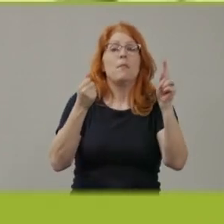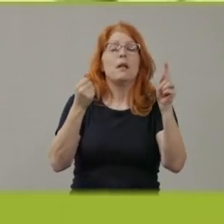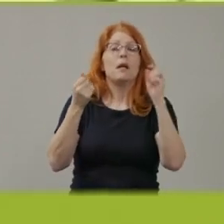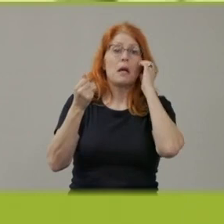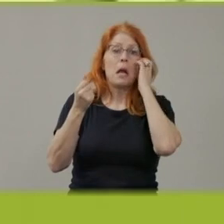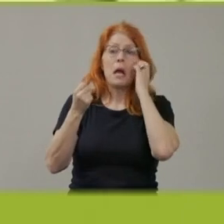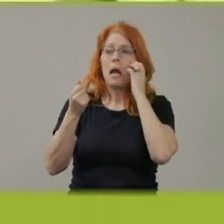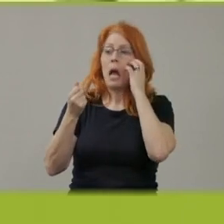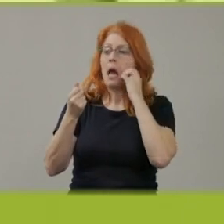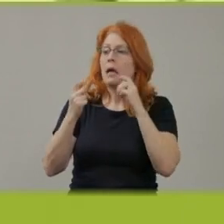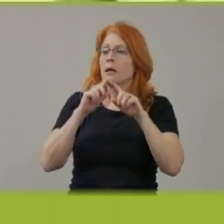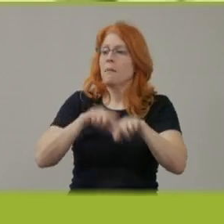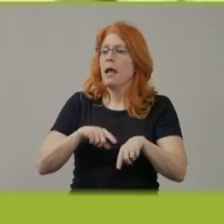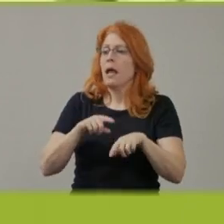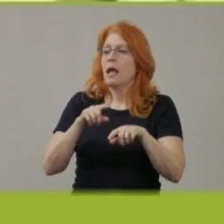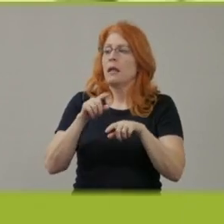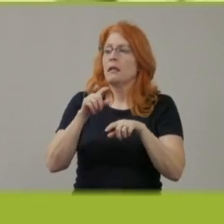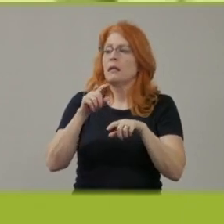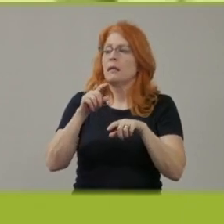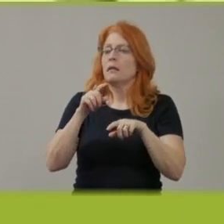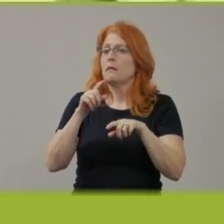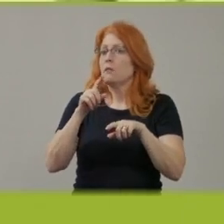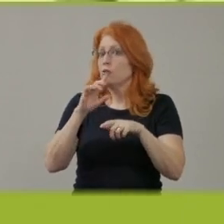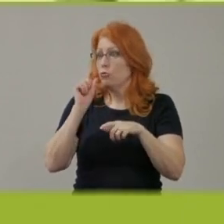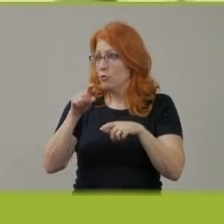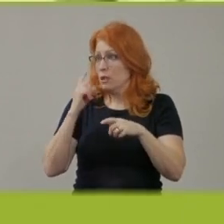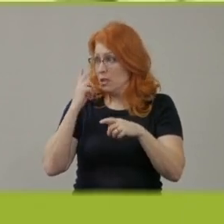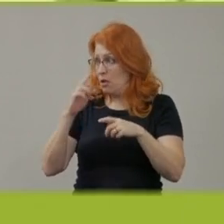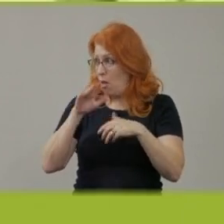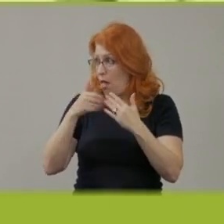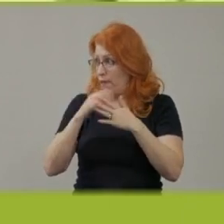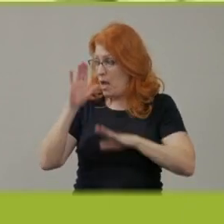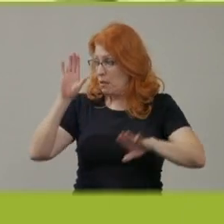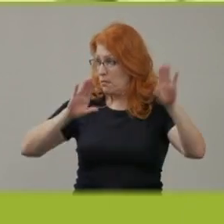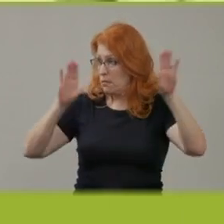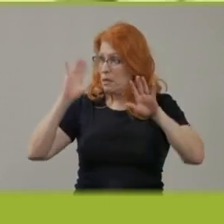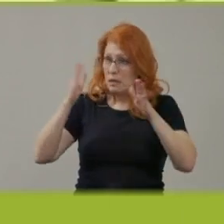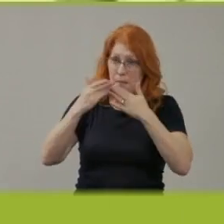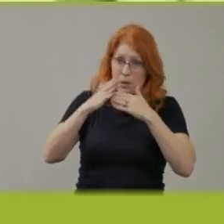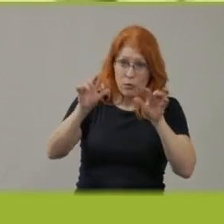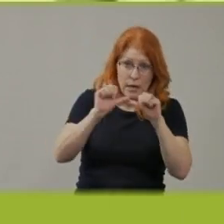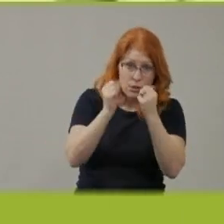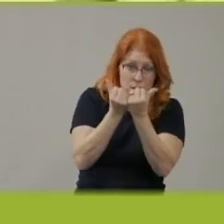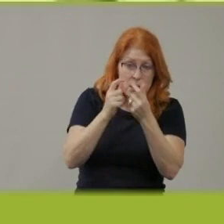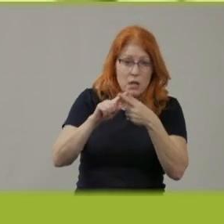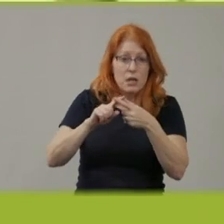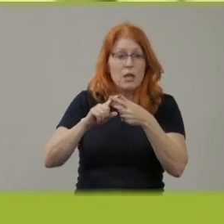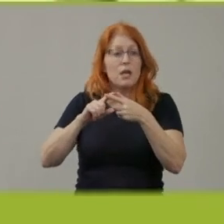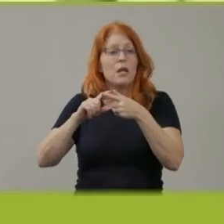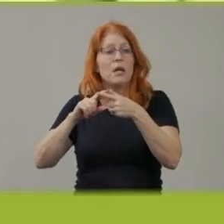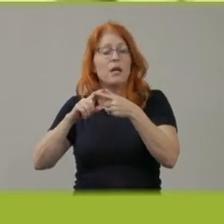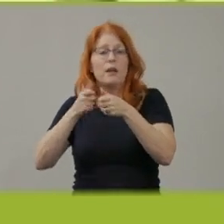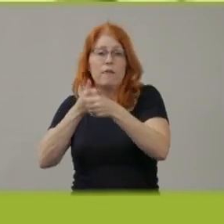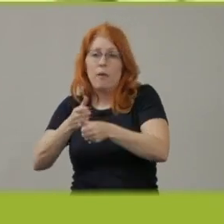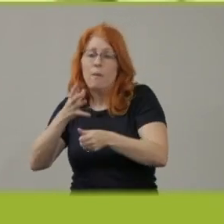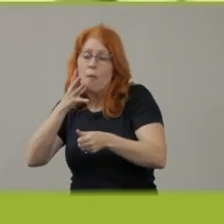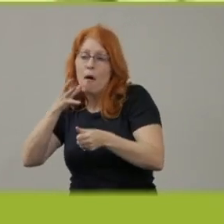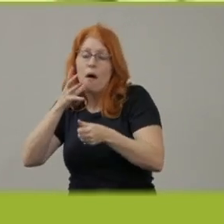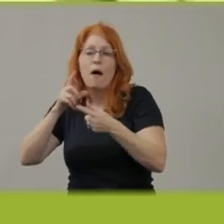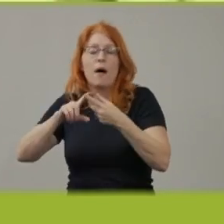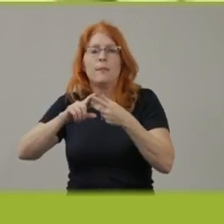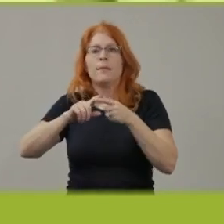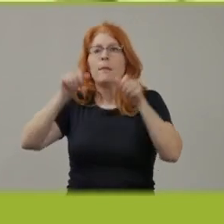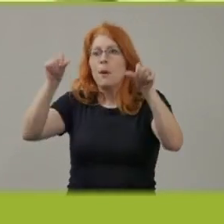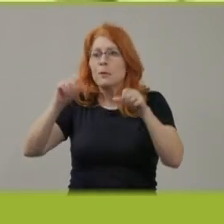media? Come on, I should see all of your hands go up. Whether it's your agency or you're following your mom, posting pictures of your